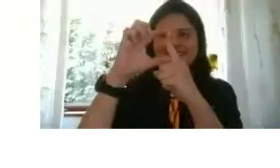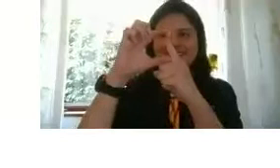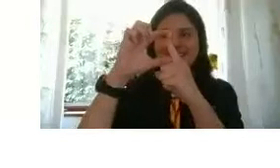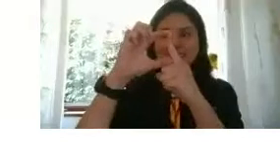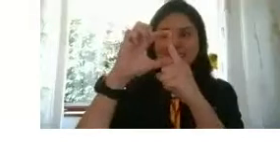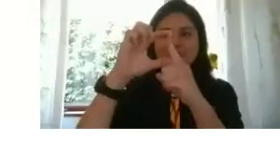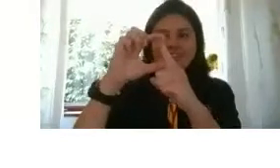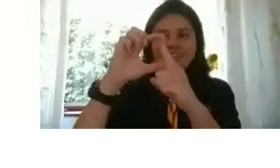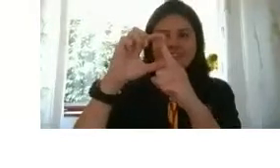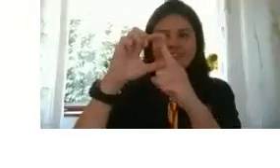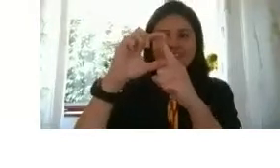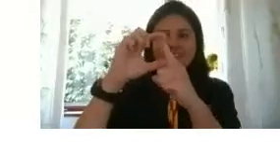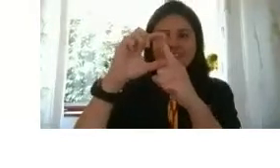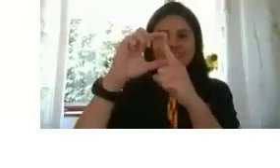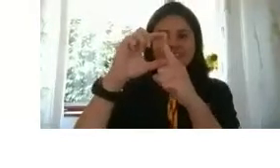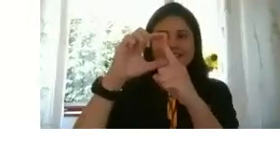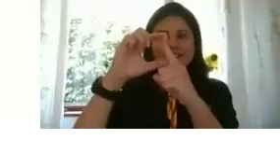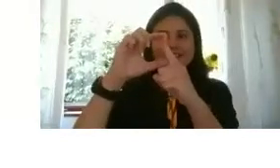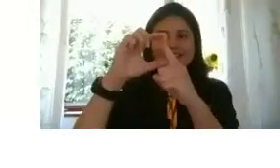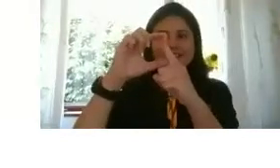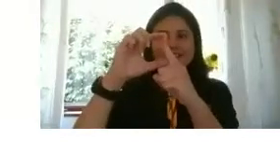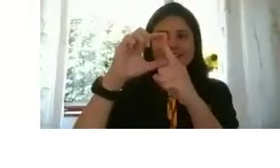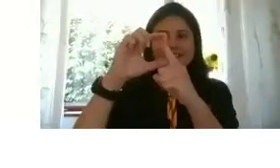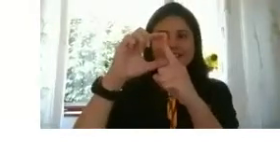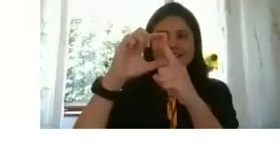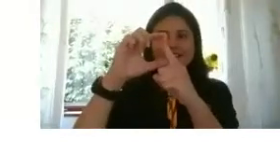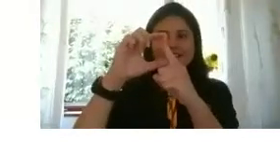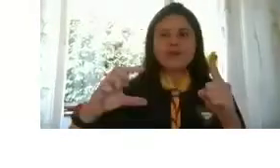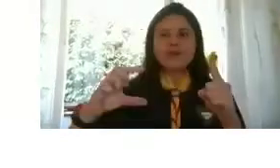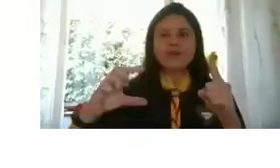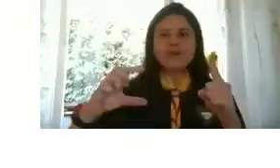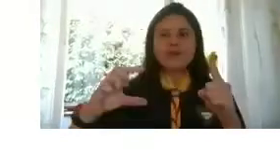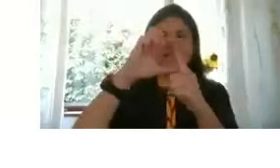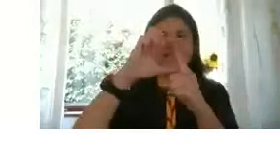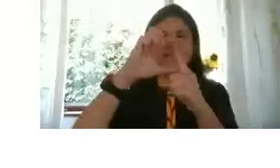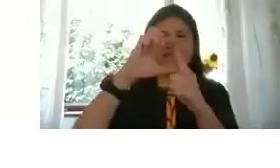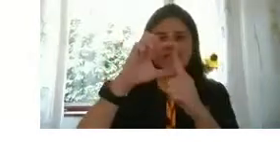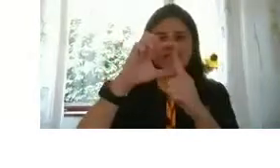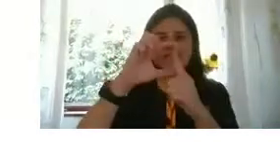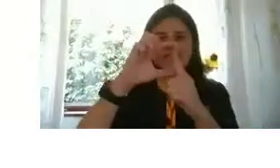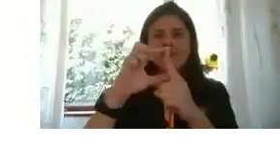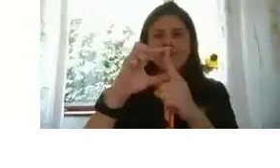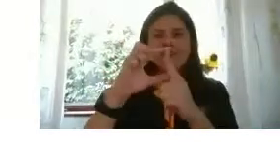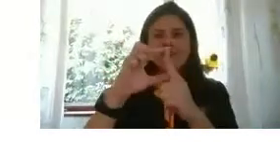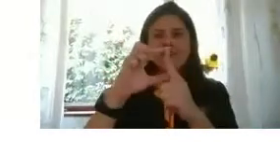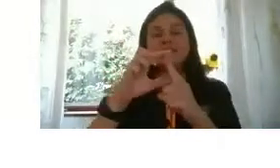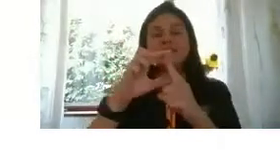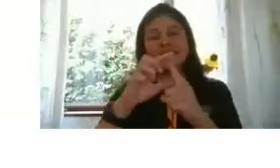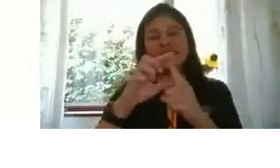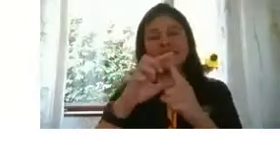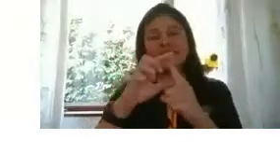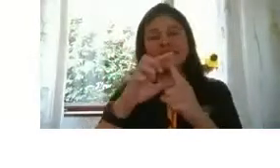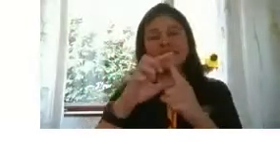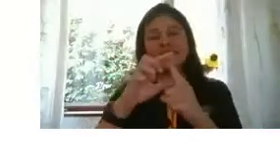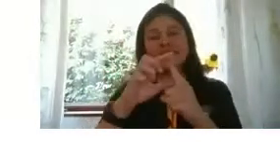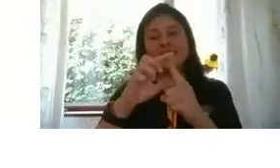Let's do D. You are with your right hand if you are right-handed. D. Okay, we skip the E and